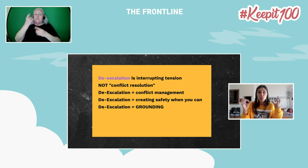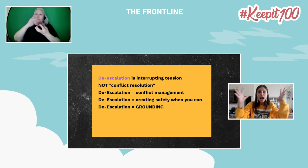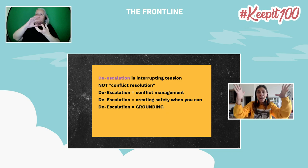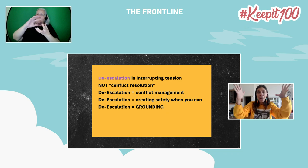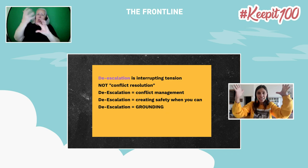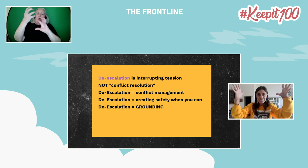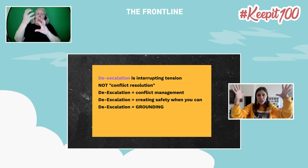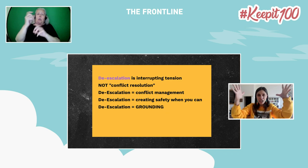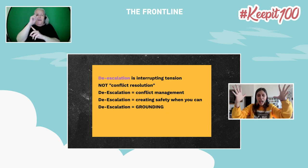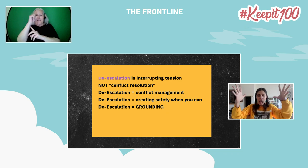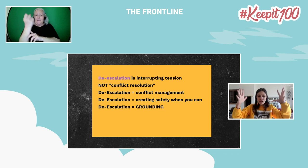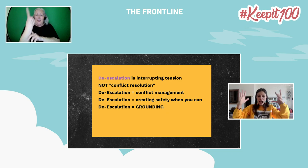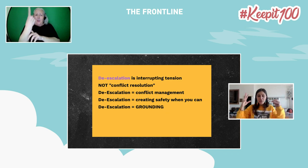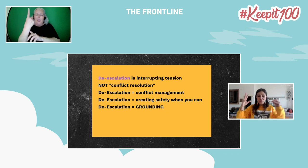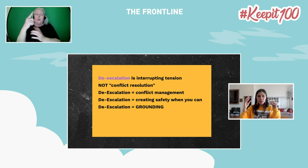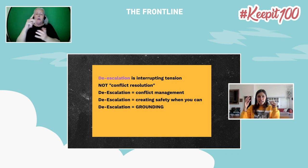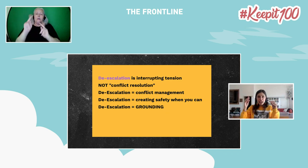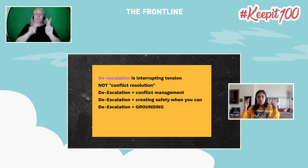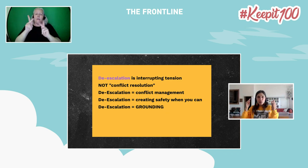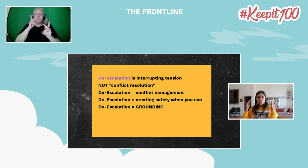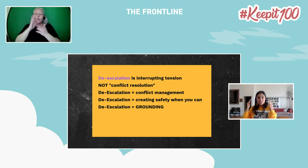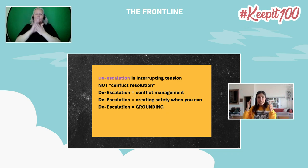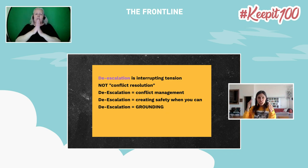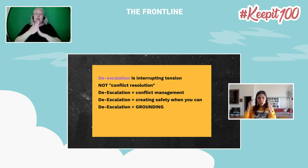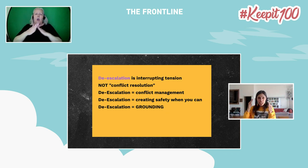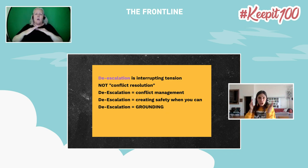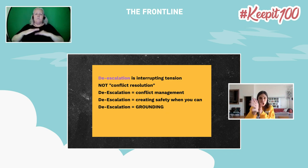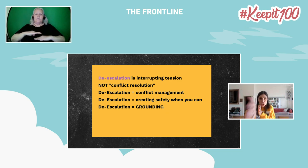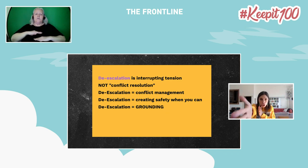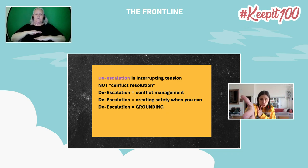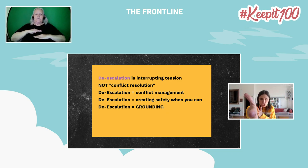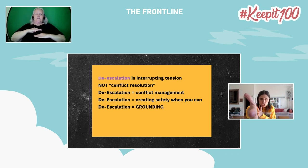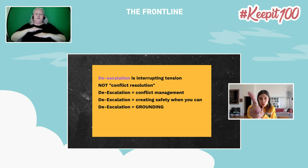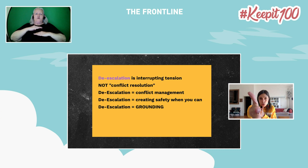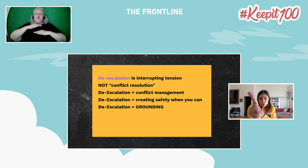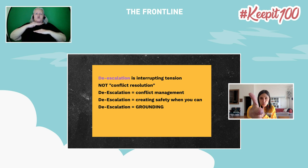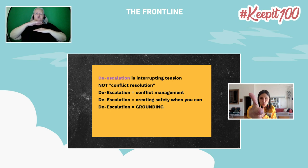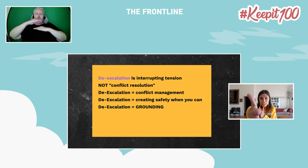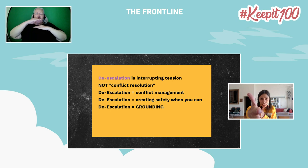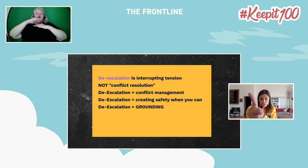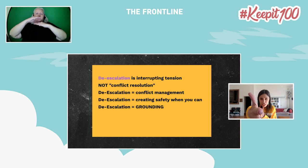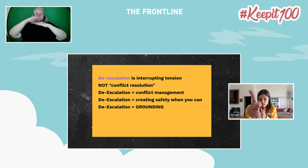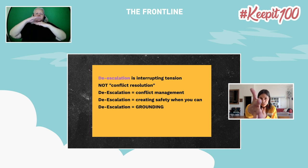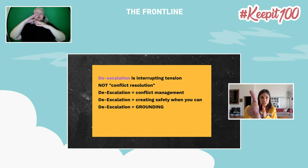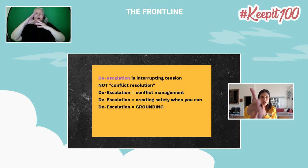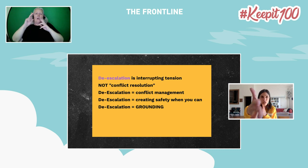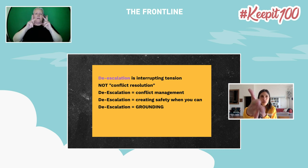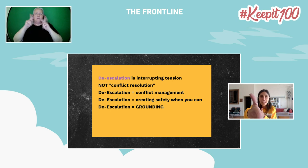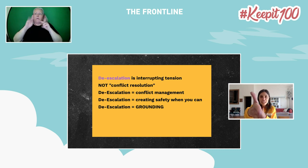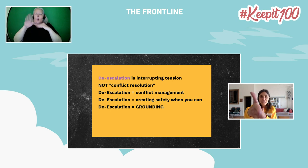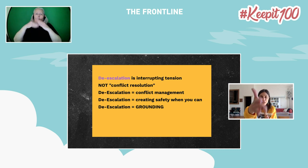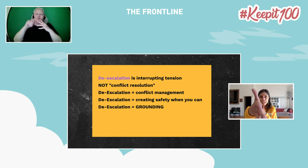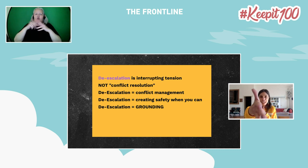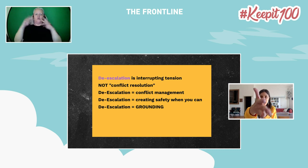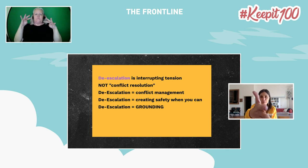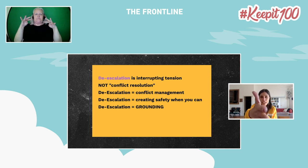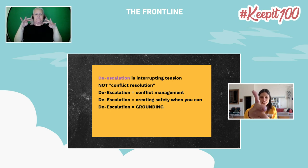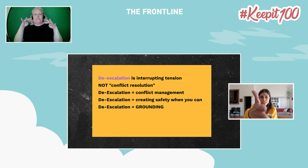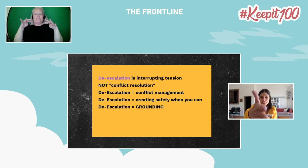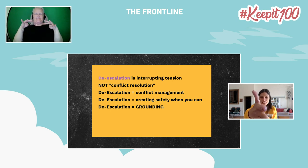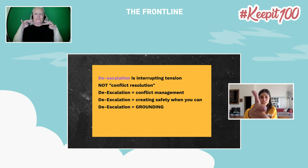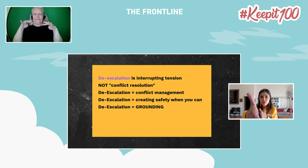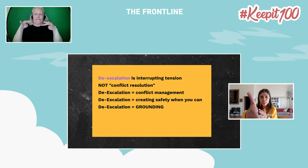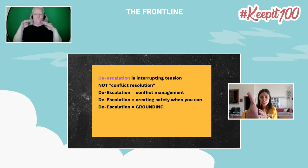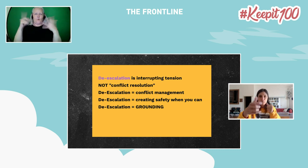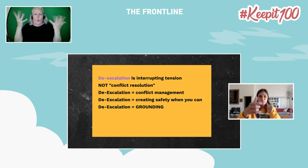really rise. And everyone's attention just zooms in to the thing that is happening,